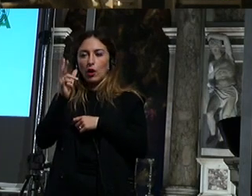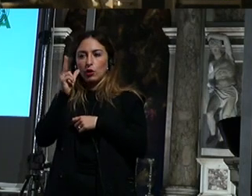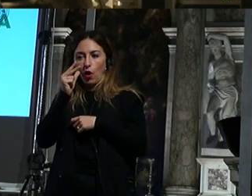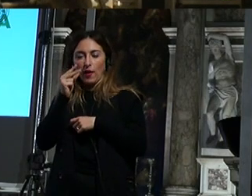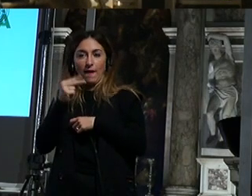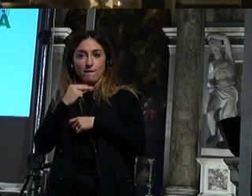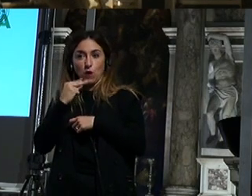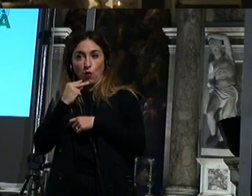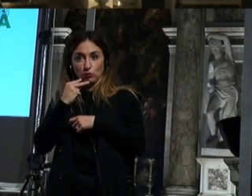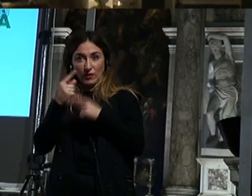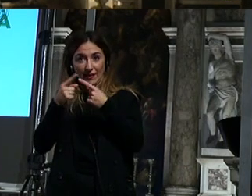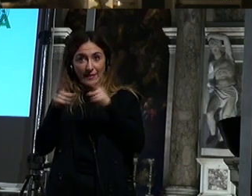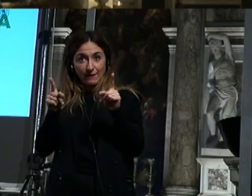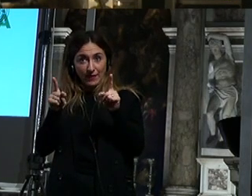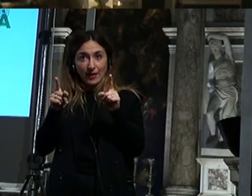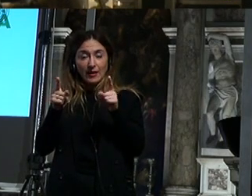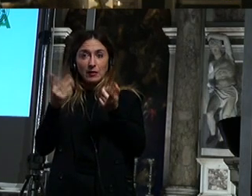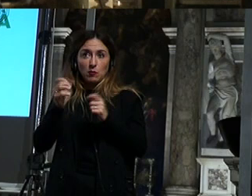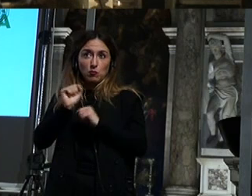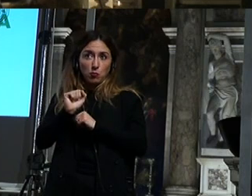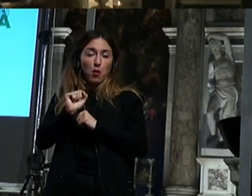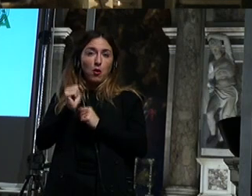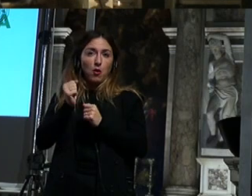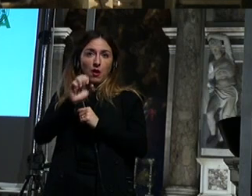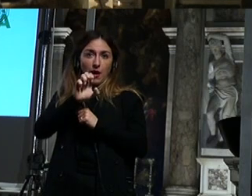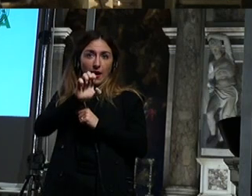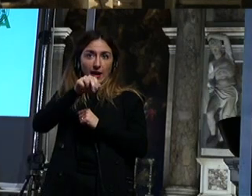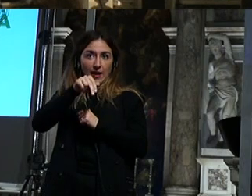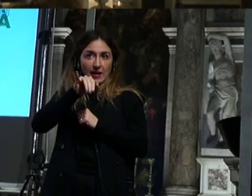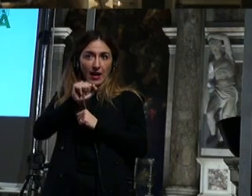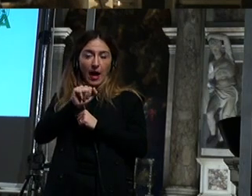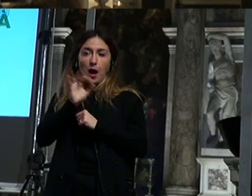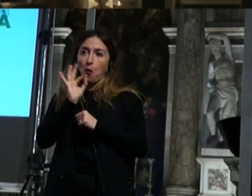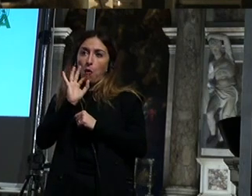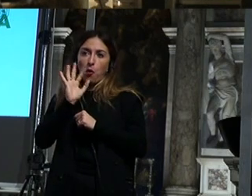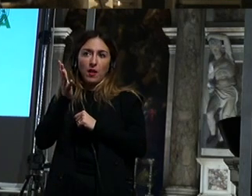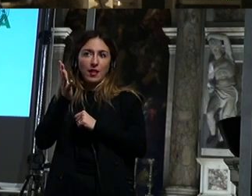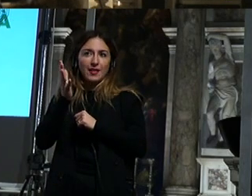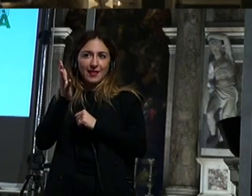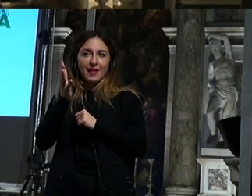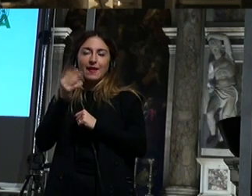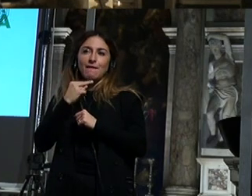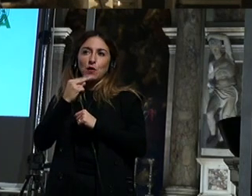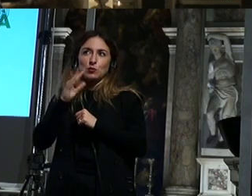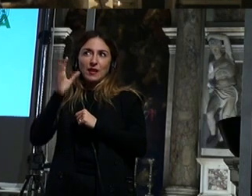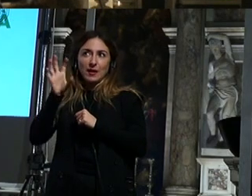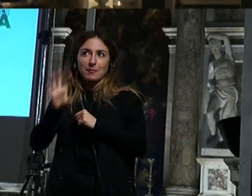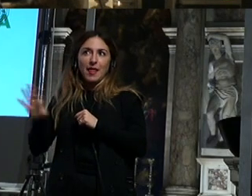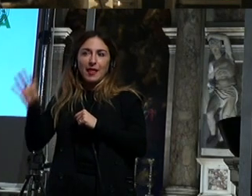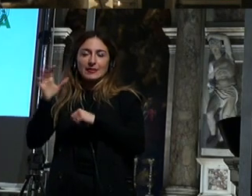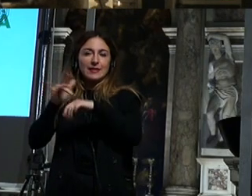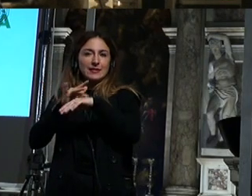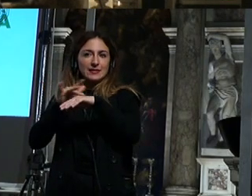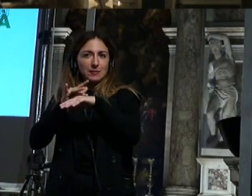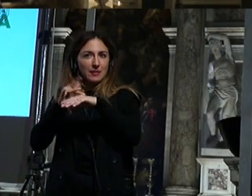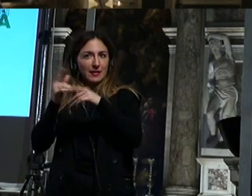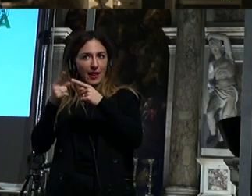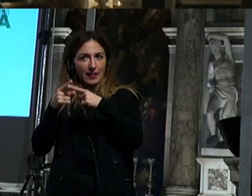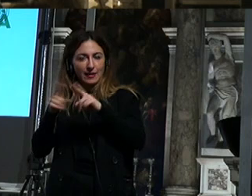or you know, from different countries or different sensibilities? But also, I'm fascinated